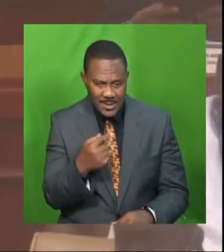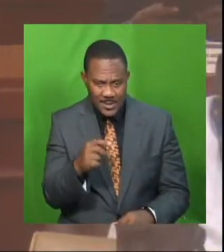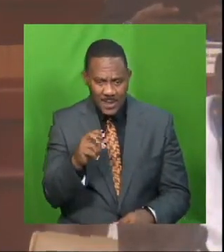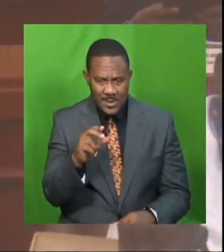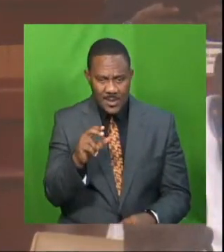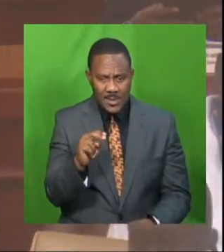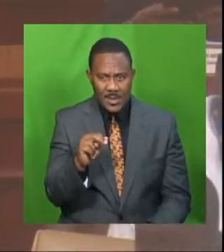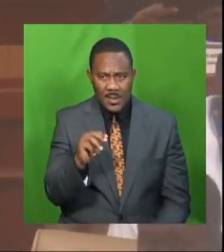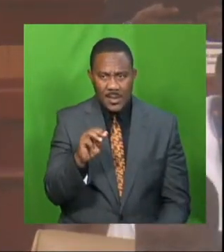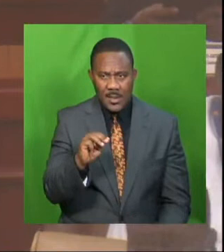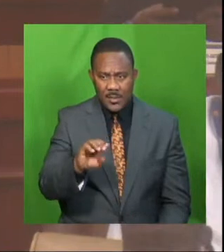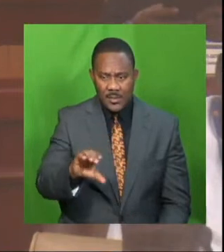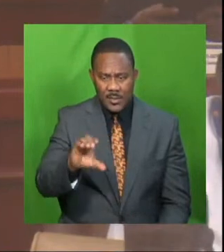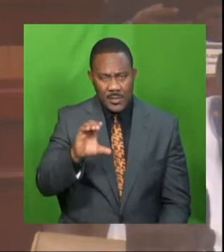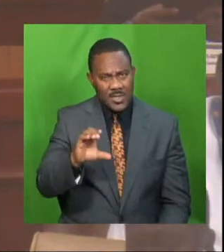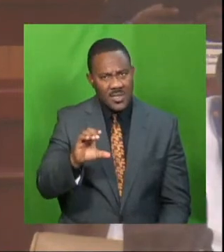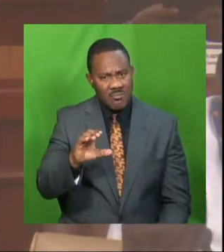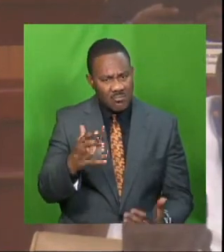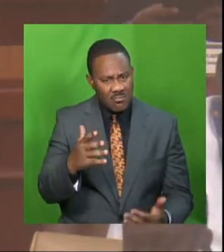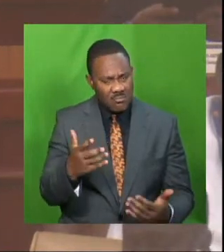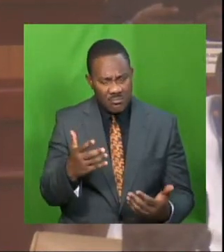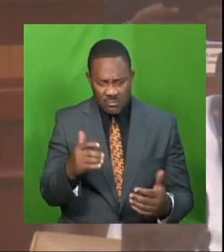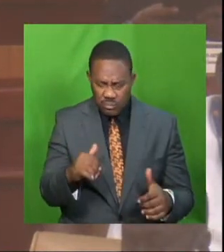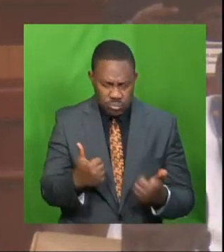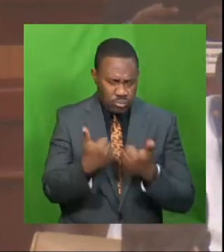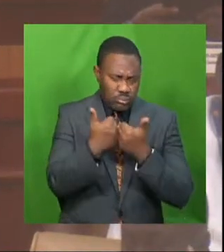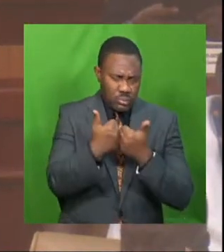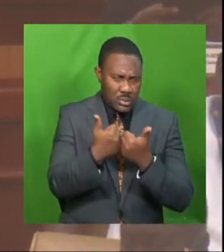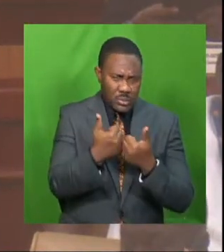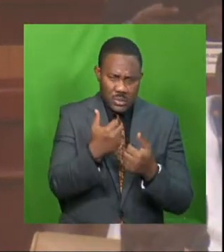is hampered or challenged by